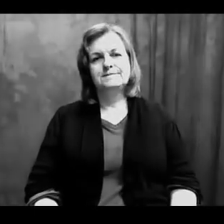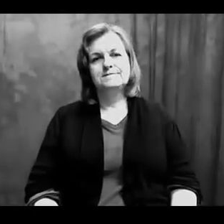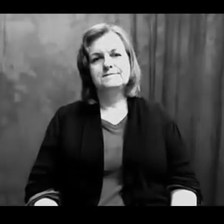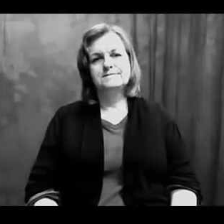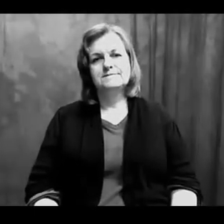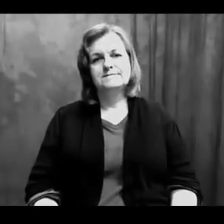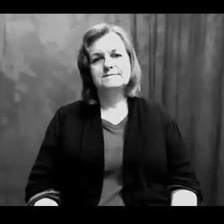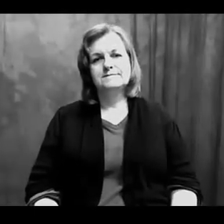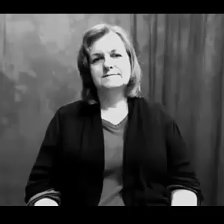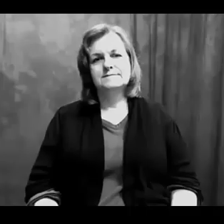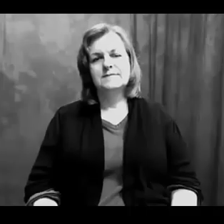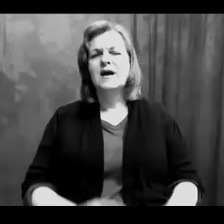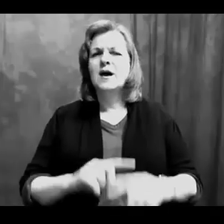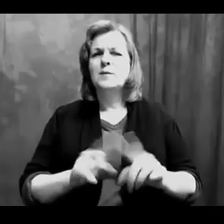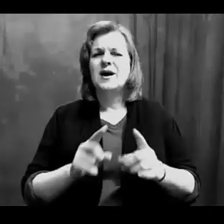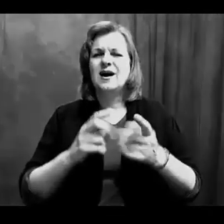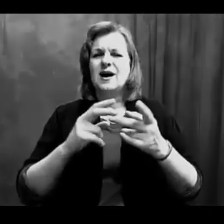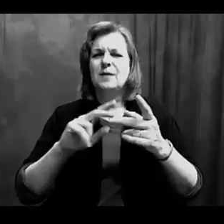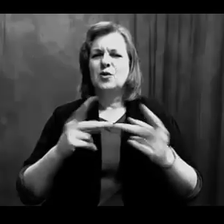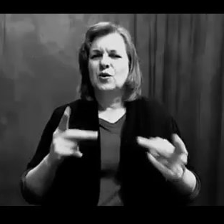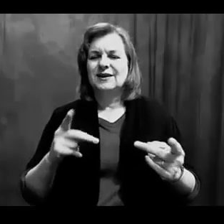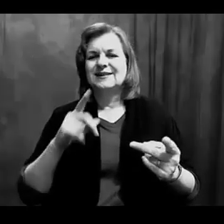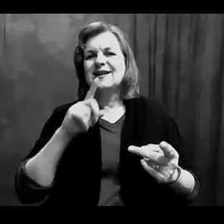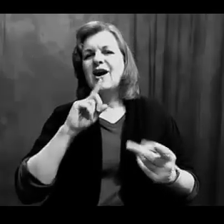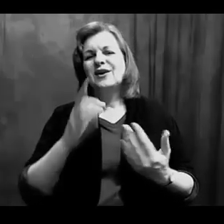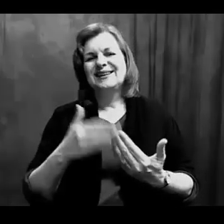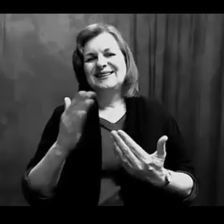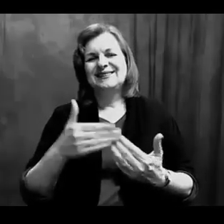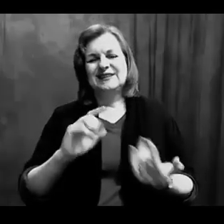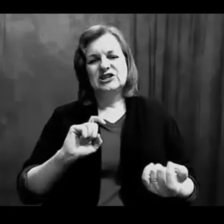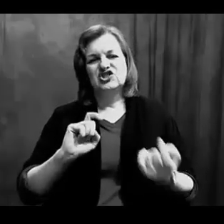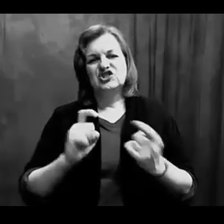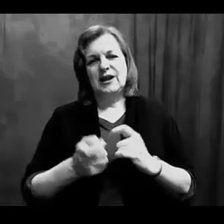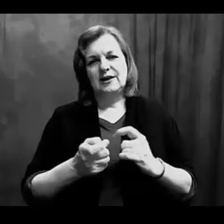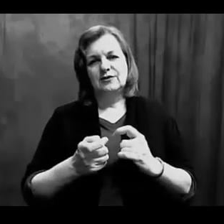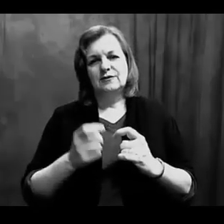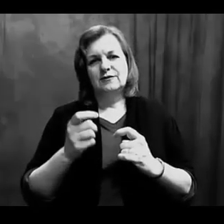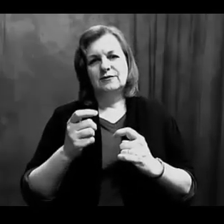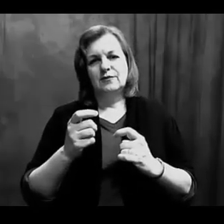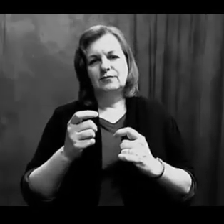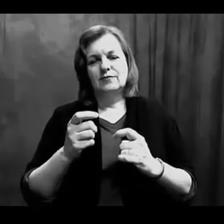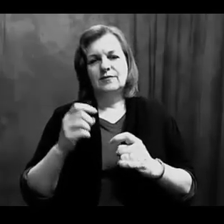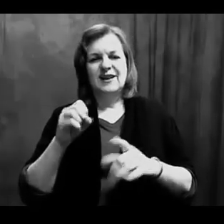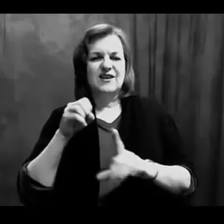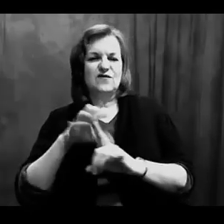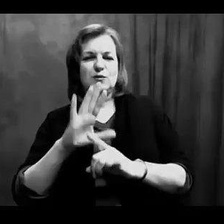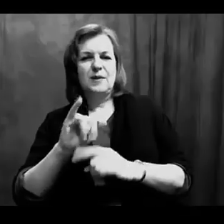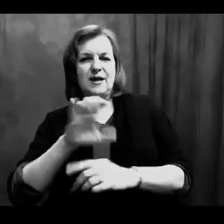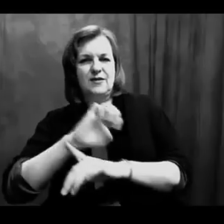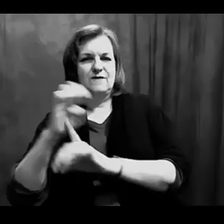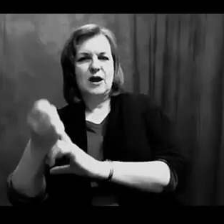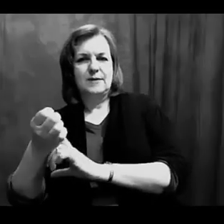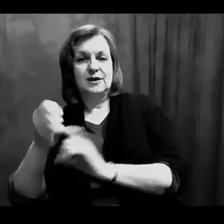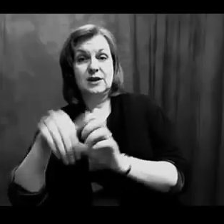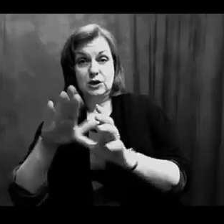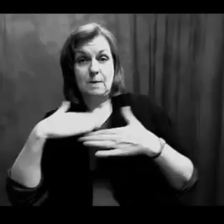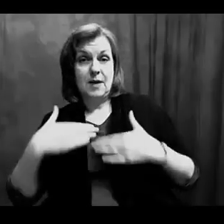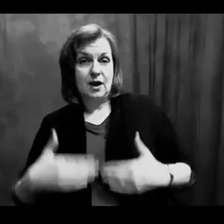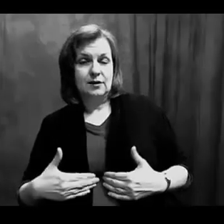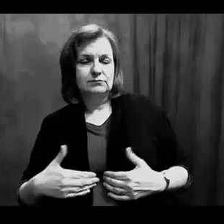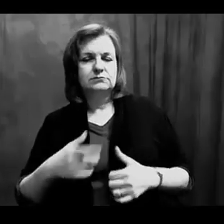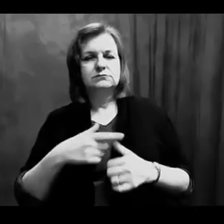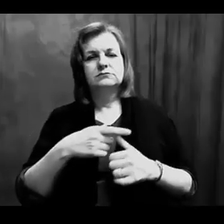function. The problem is proteins are easily altered by the